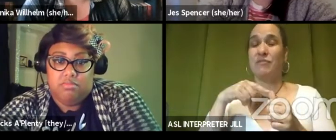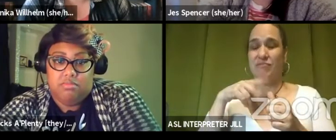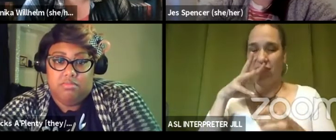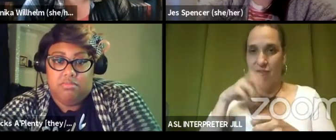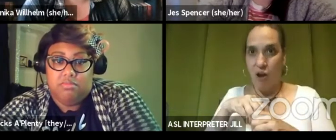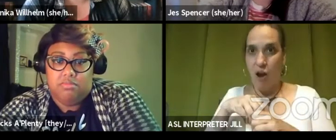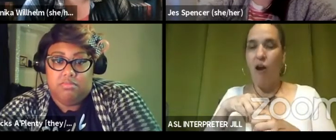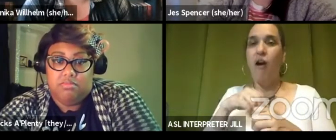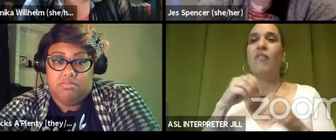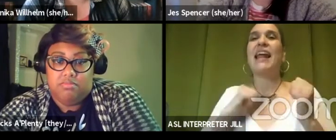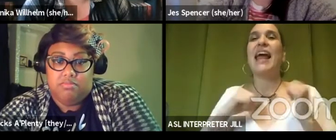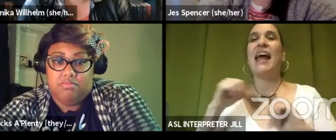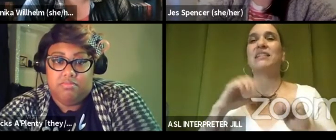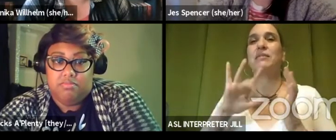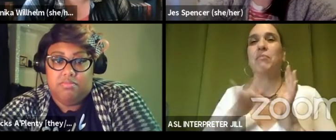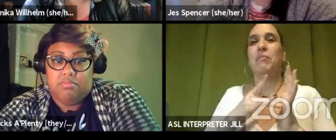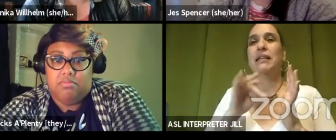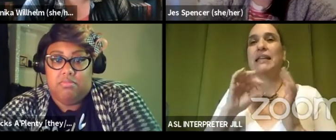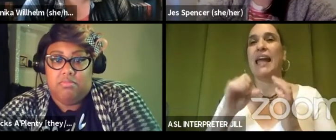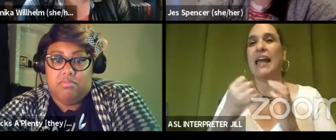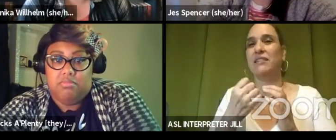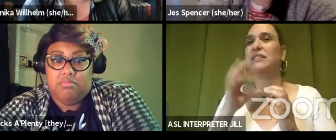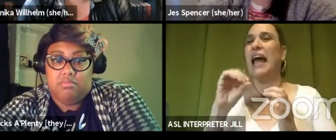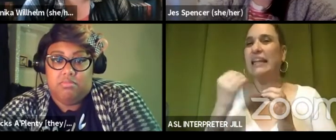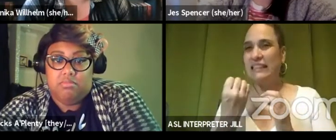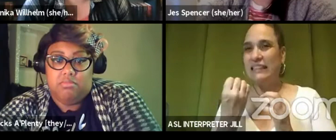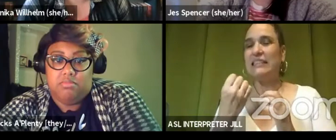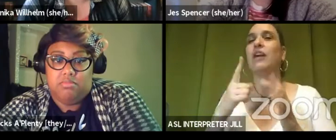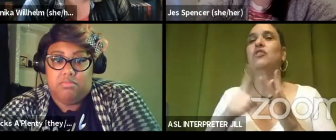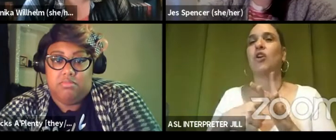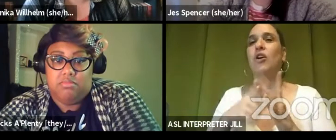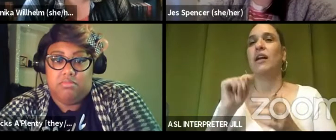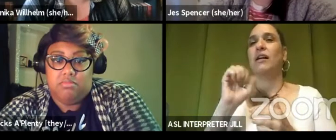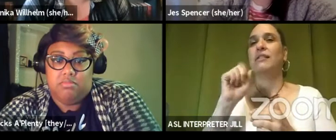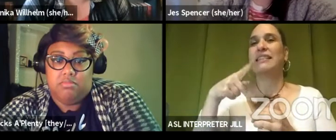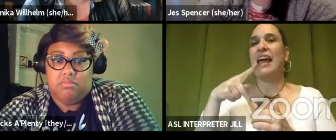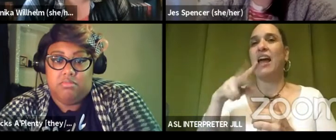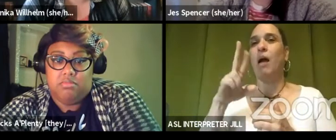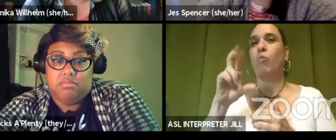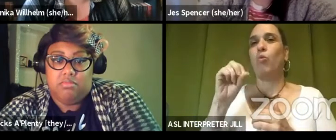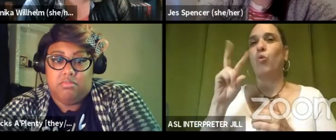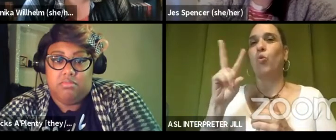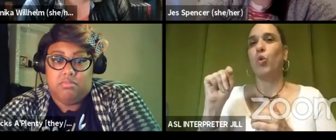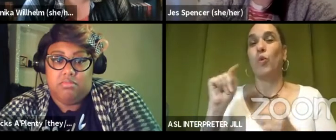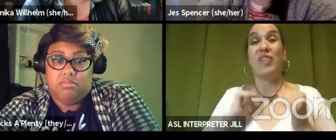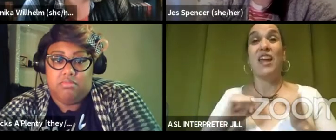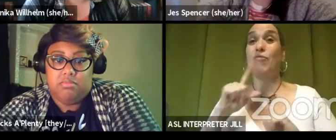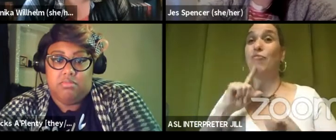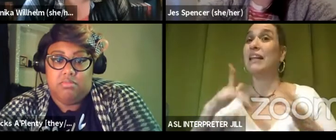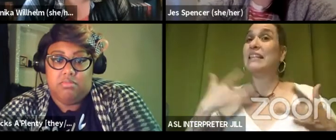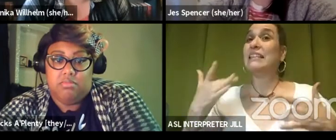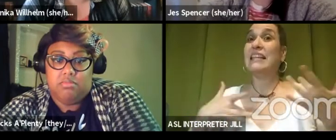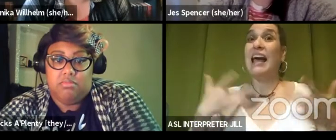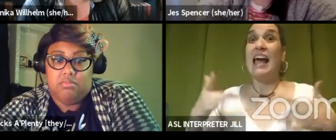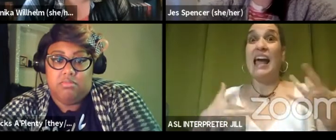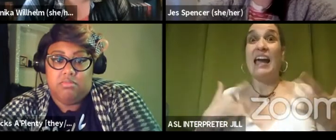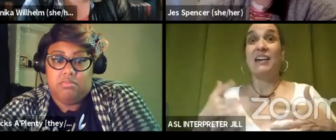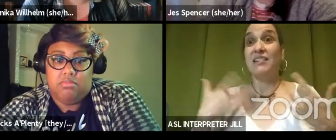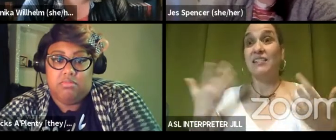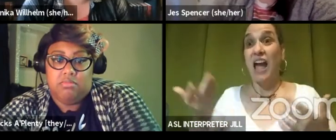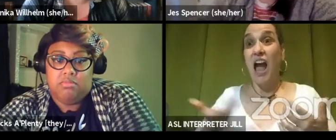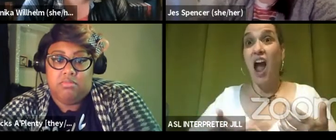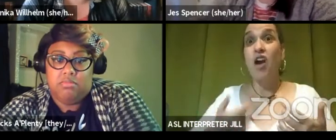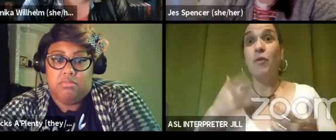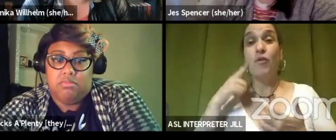started my career at Taproot Theater. Taproot Theater was so excited, you guys, to have me on board this